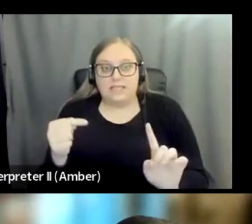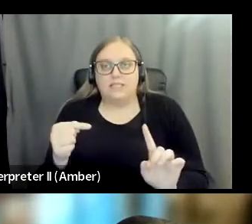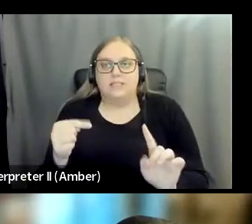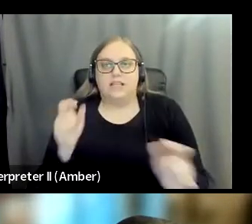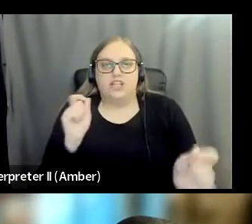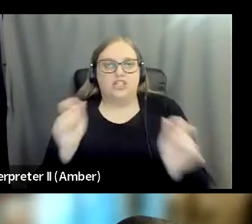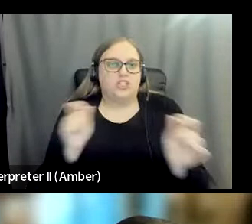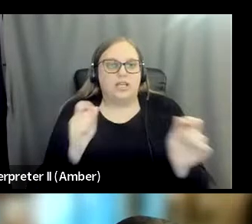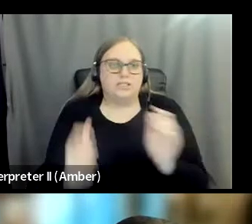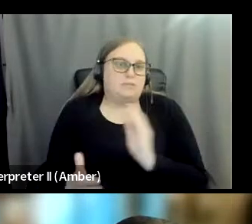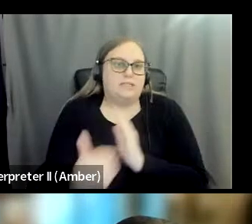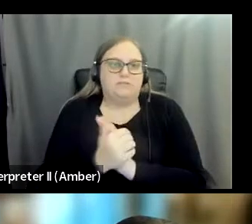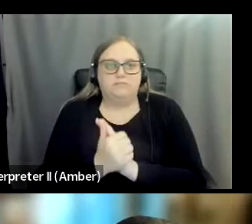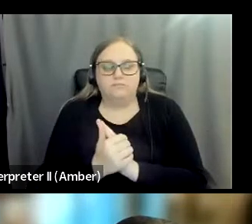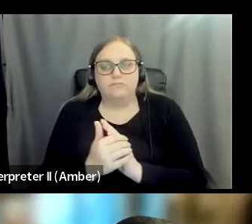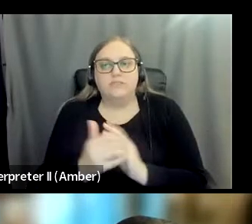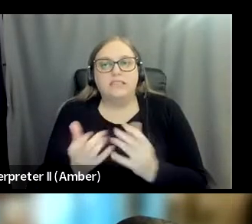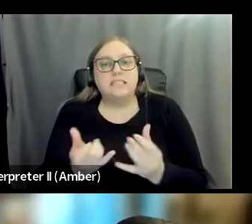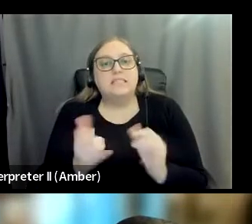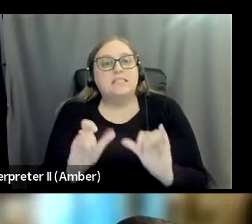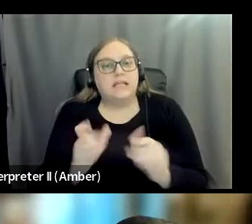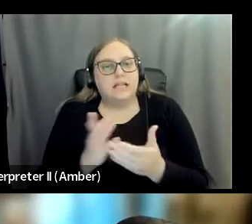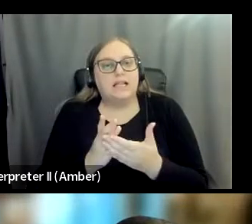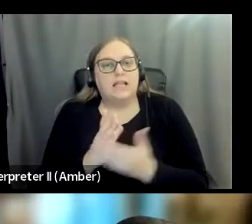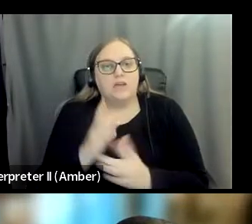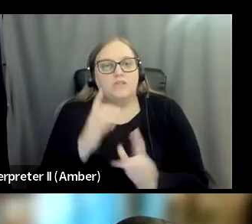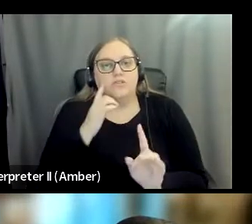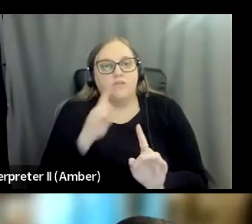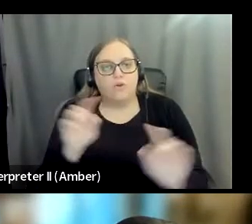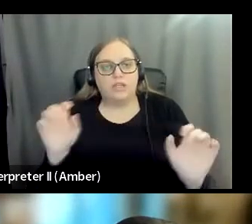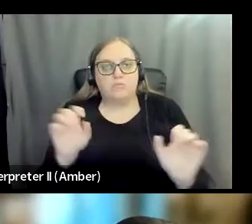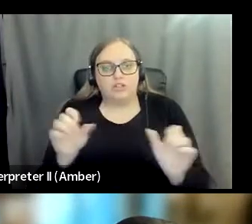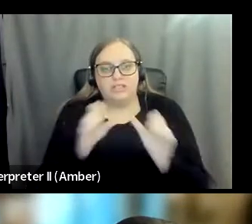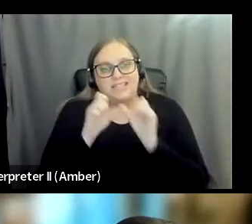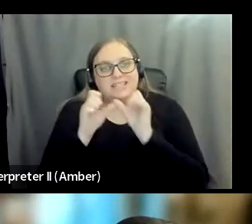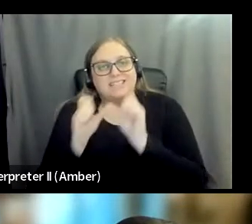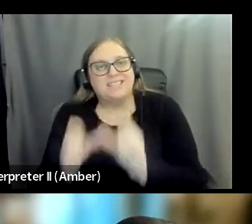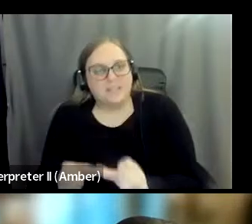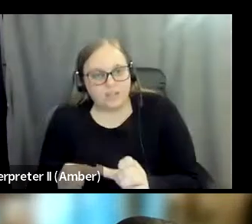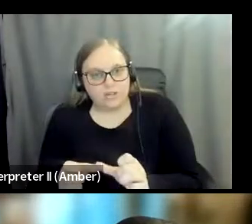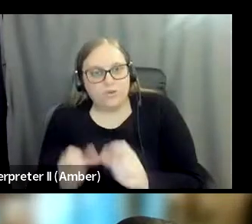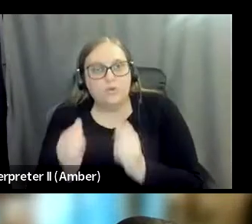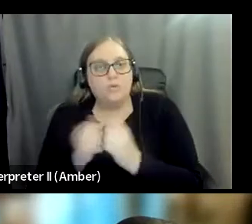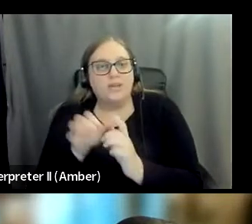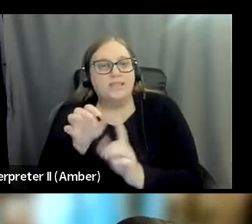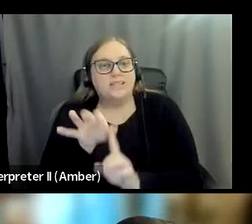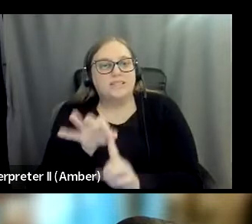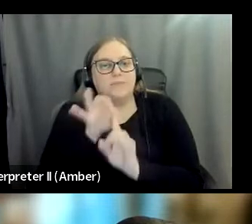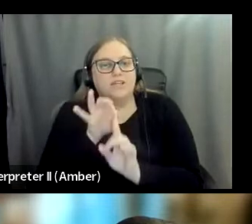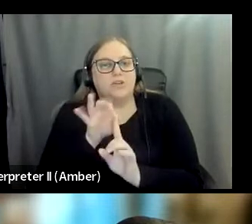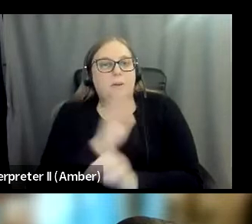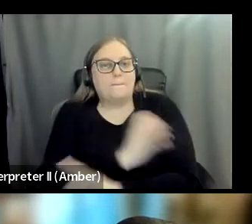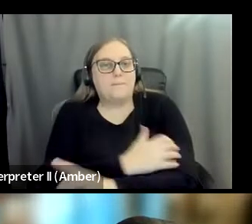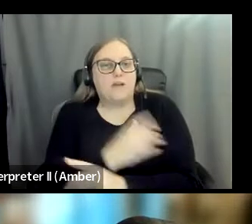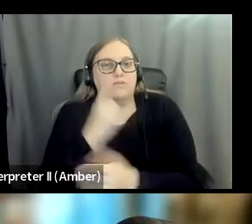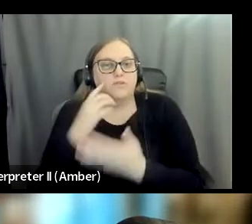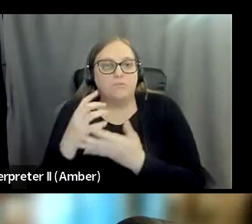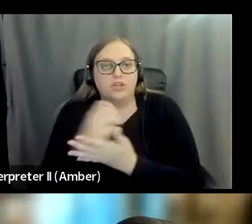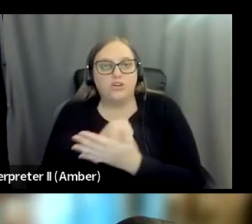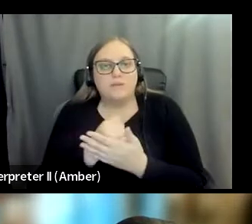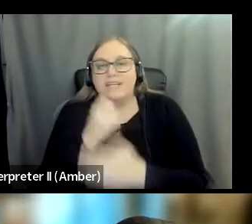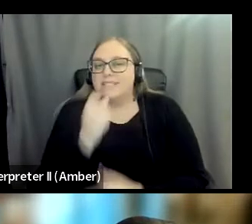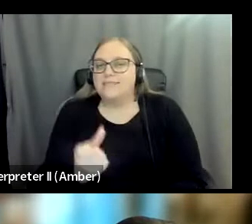adjustment to the amendment still allows for the emergency to go forward with special powers for procurement. And so it's